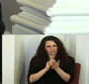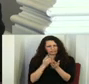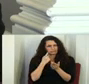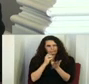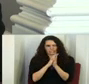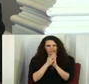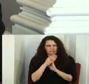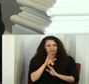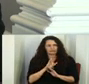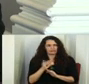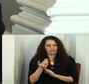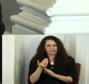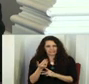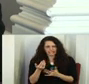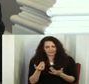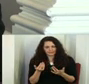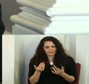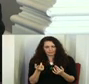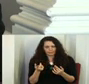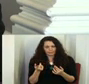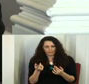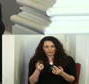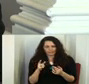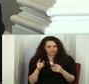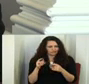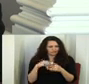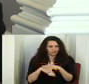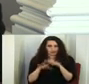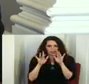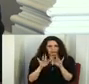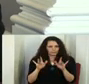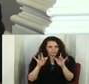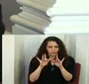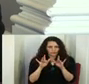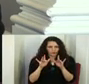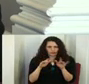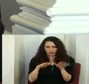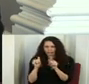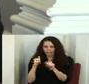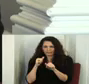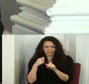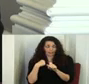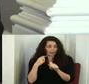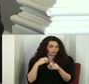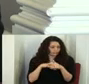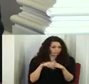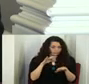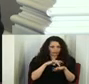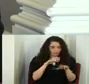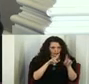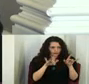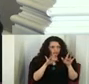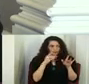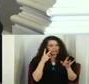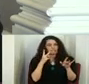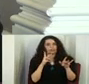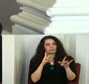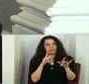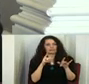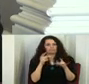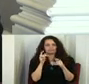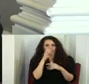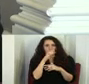kinds of things. Of course, he got off it, he went away, I got on it and discovered that the kid was exploring a whole lot of porn sites,